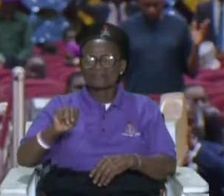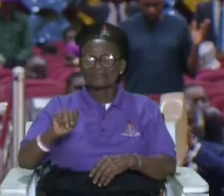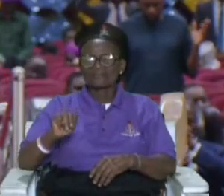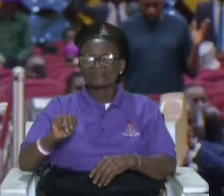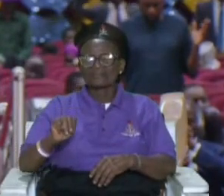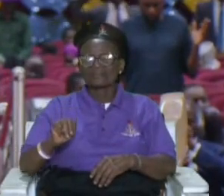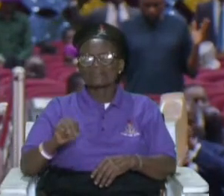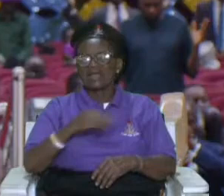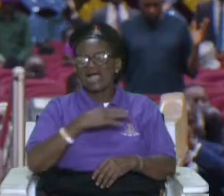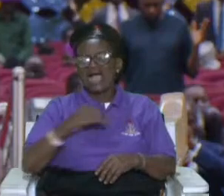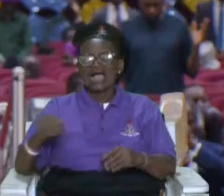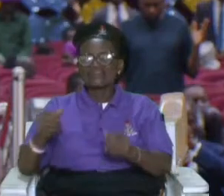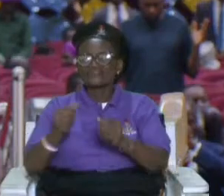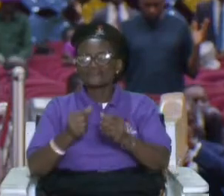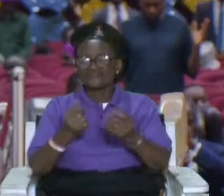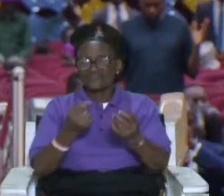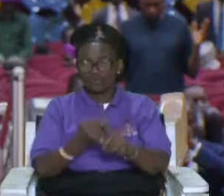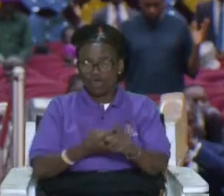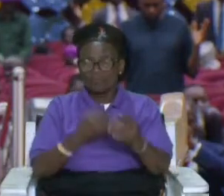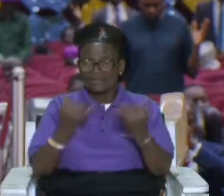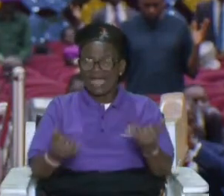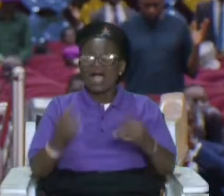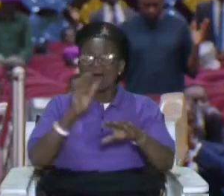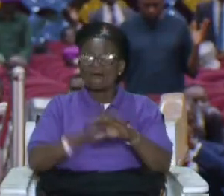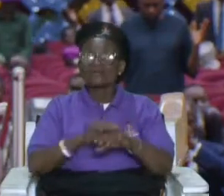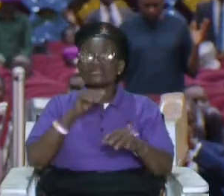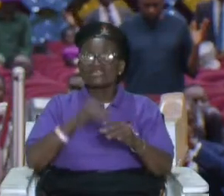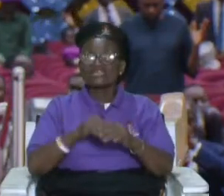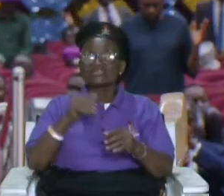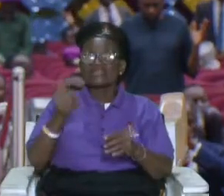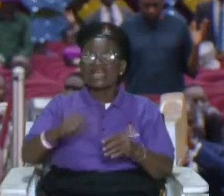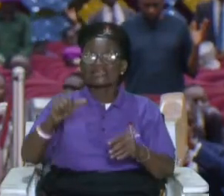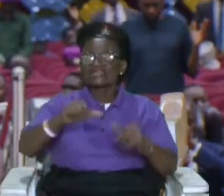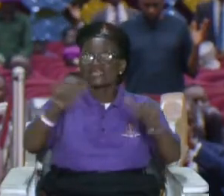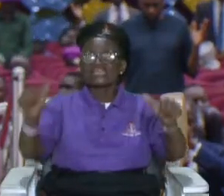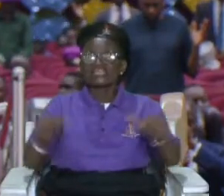And from now on, in every area of their lives, Lord,